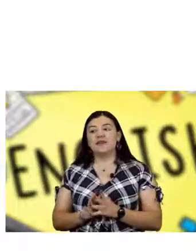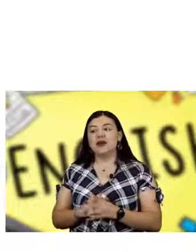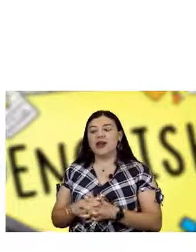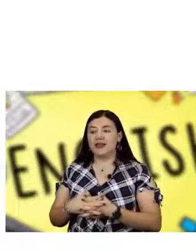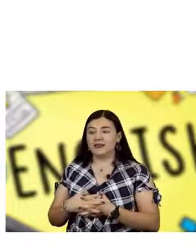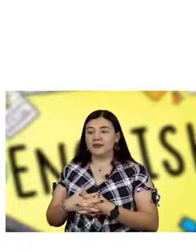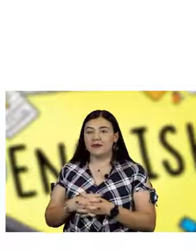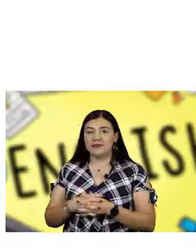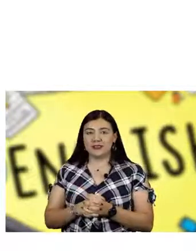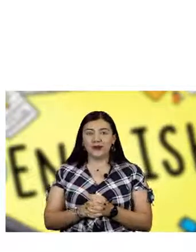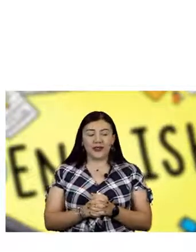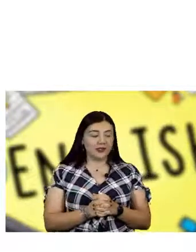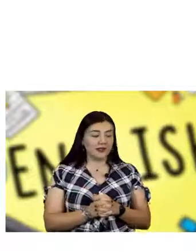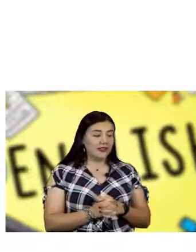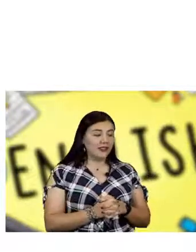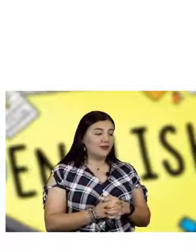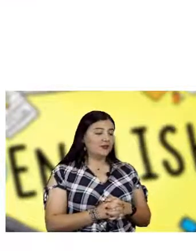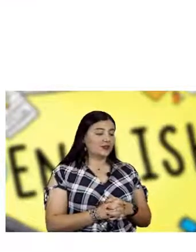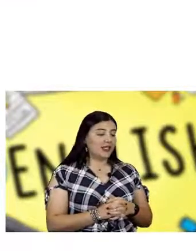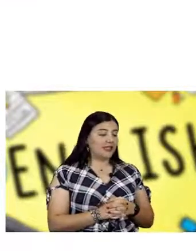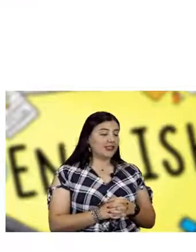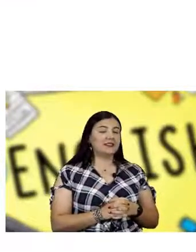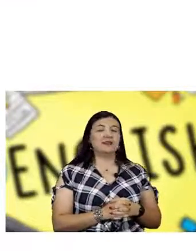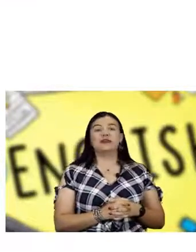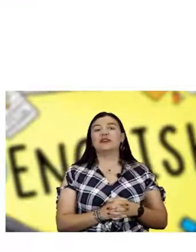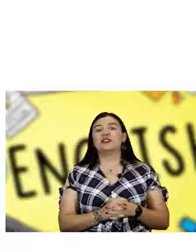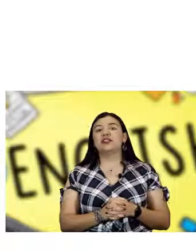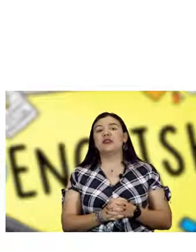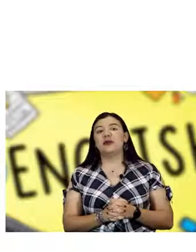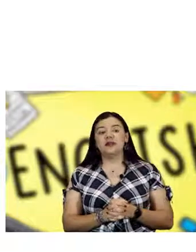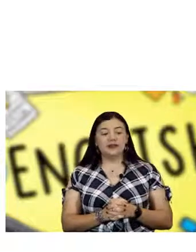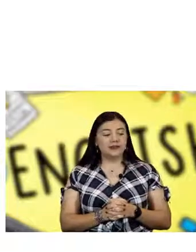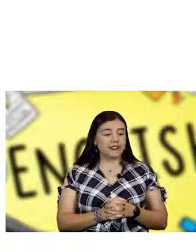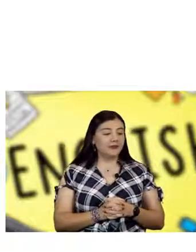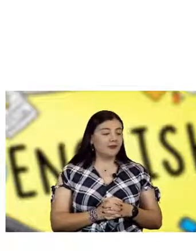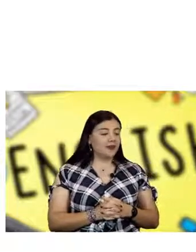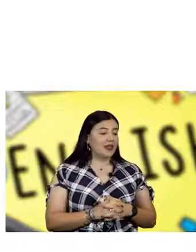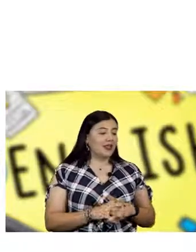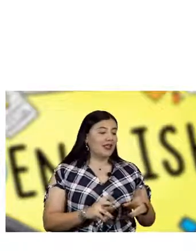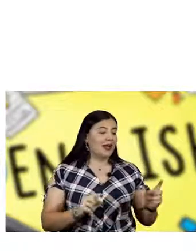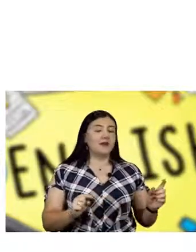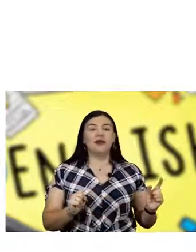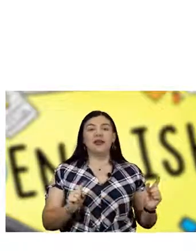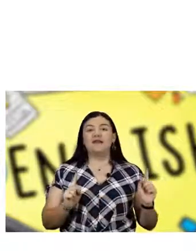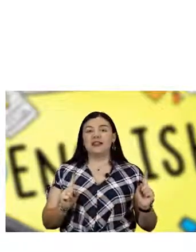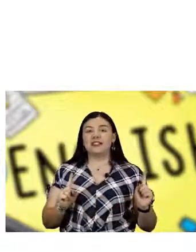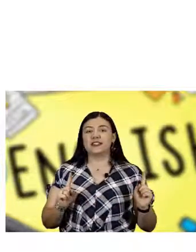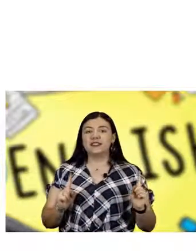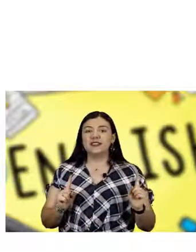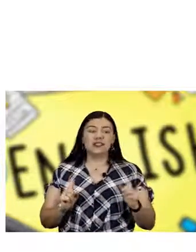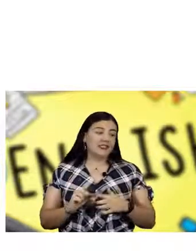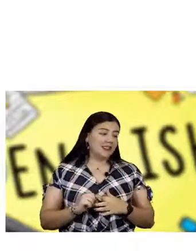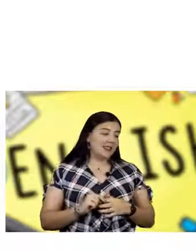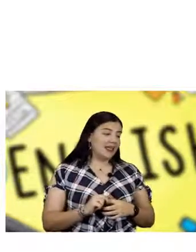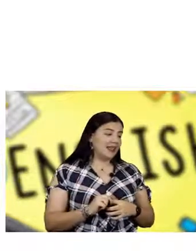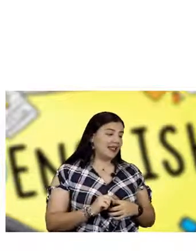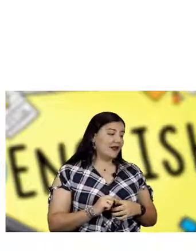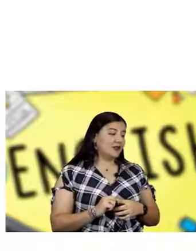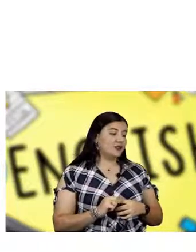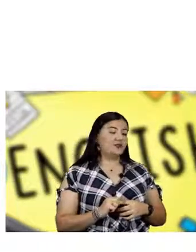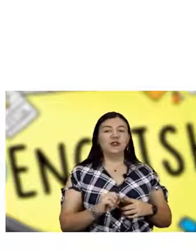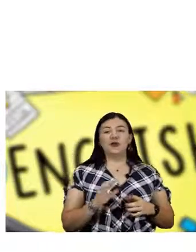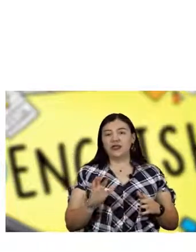en esta imagen? Vamos a ver. Ustedes observen, ¿sí? La primera flecha